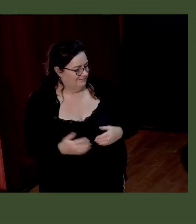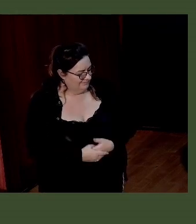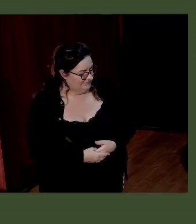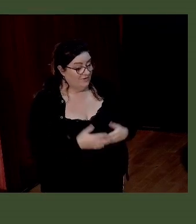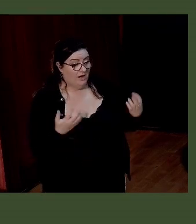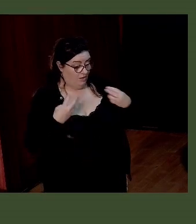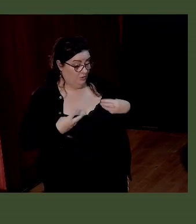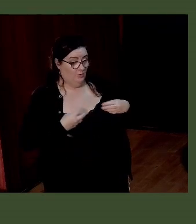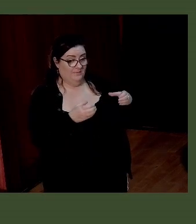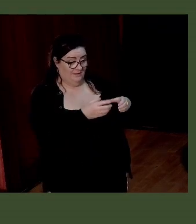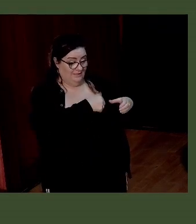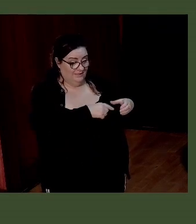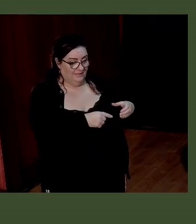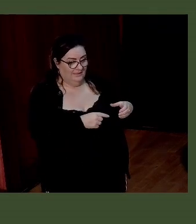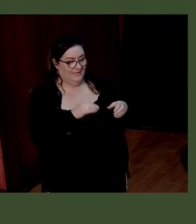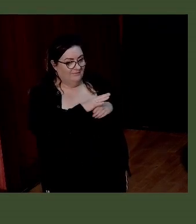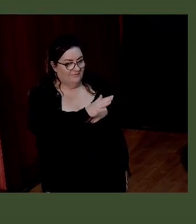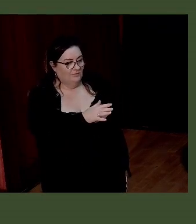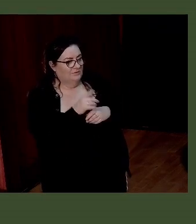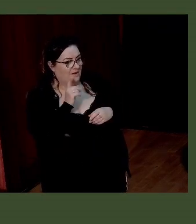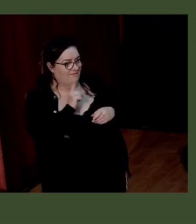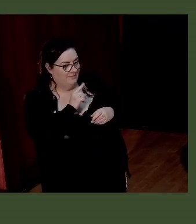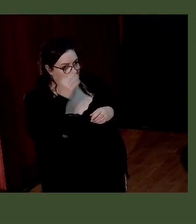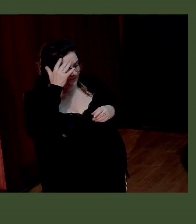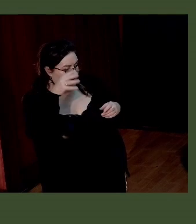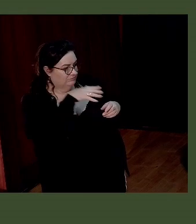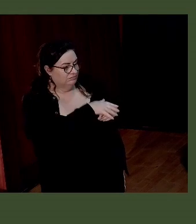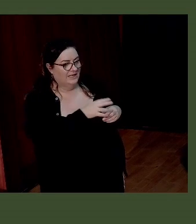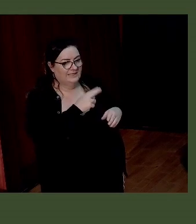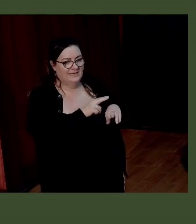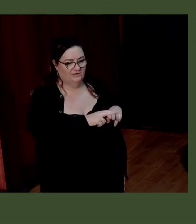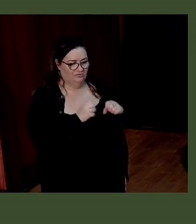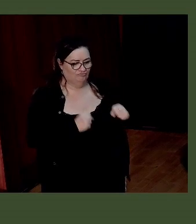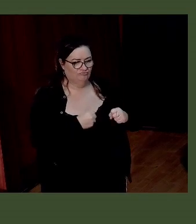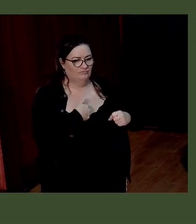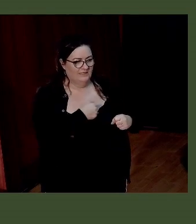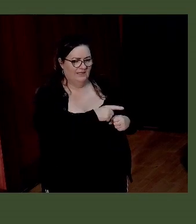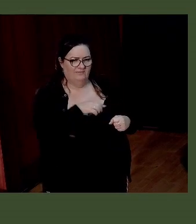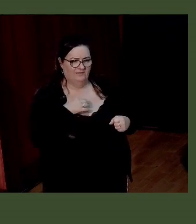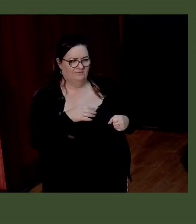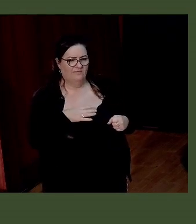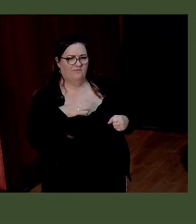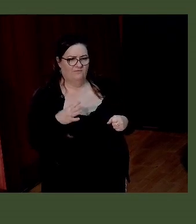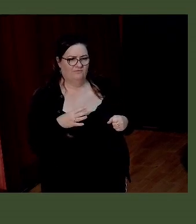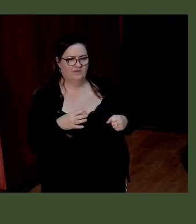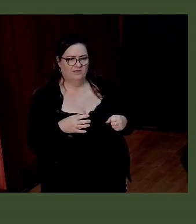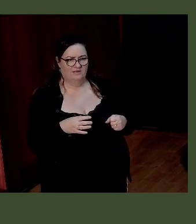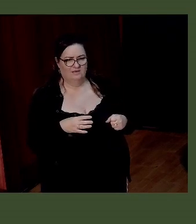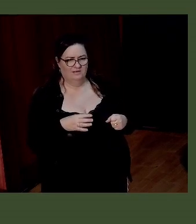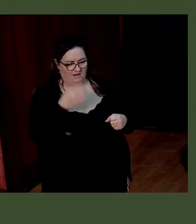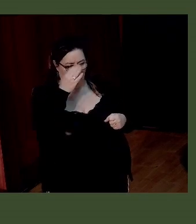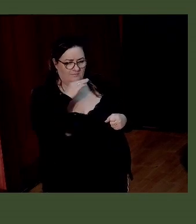women, influenced by the ideologies of feminism and nationalism, the expectation was that a free Ireland would guarantee them equal